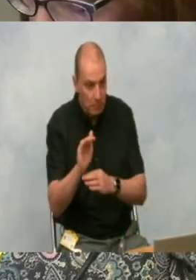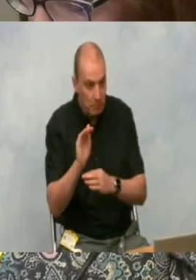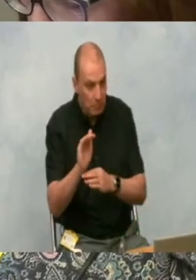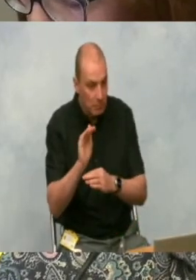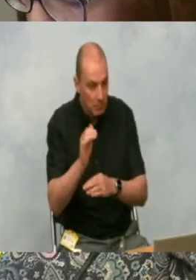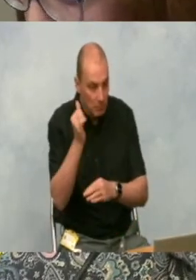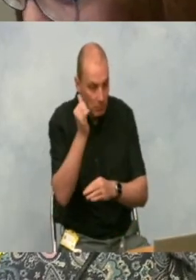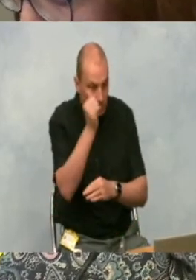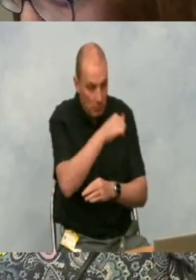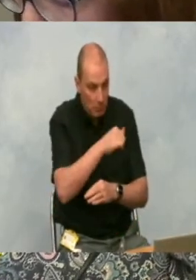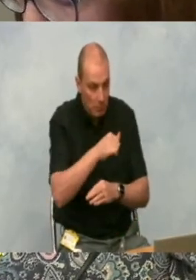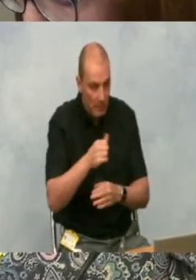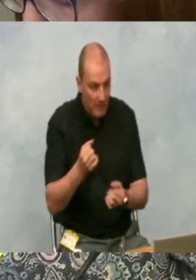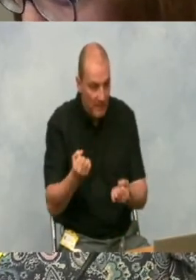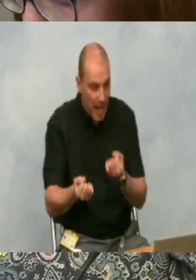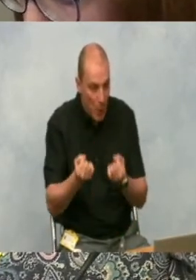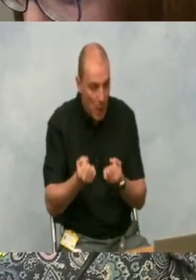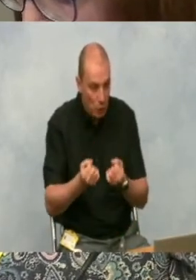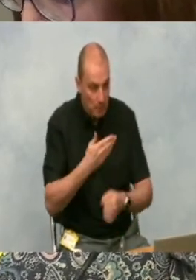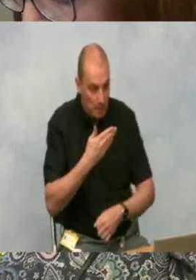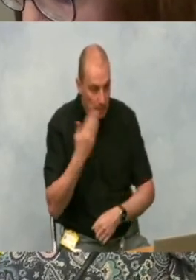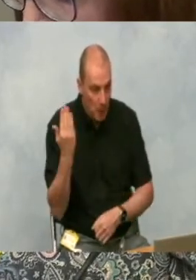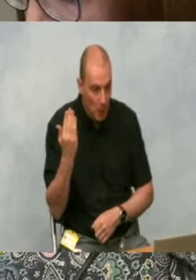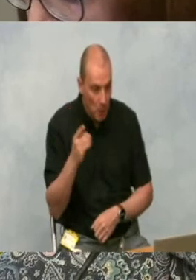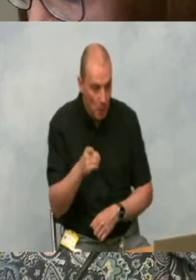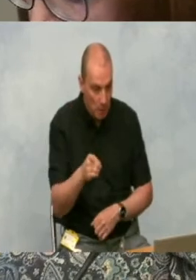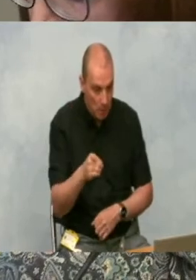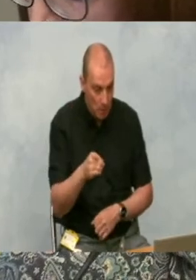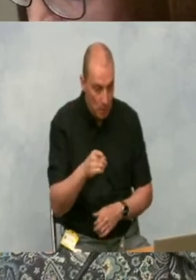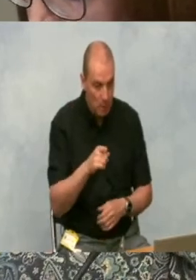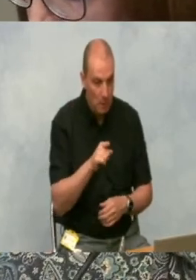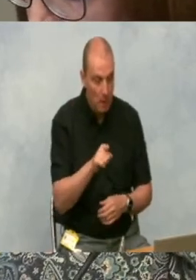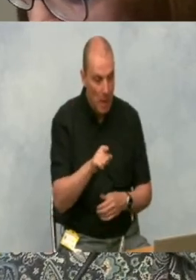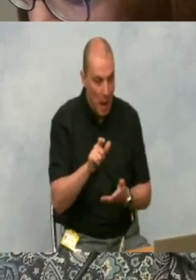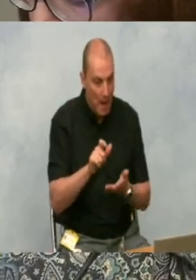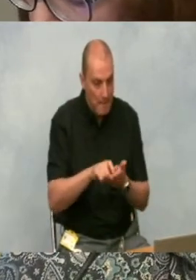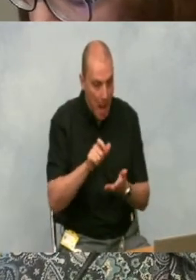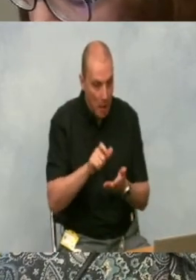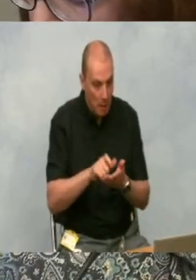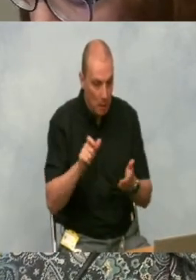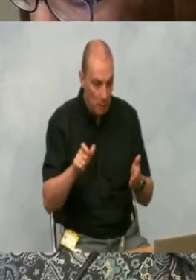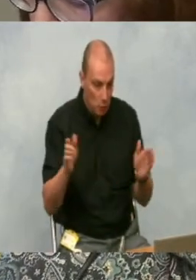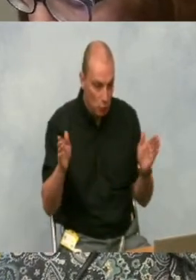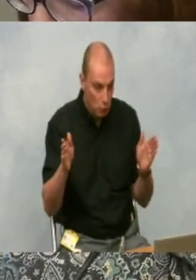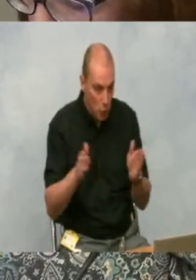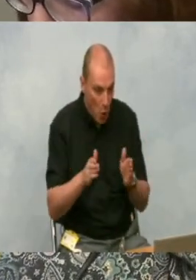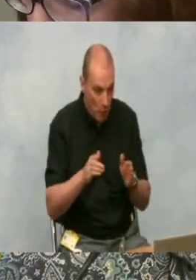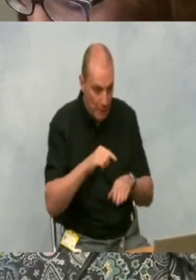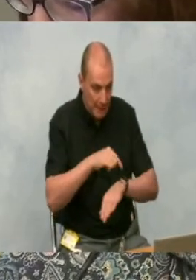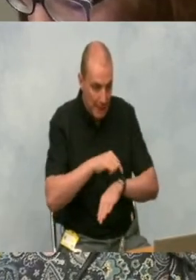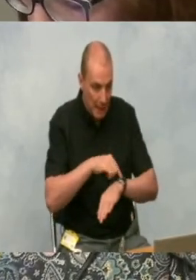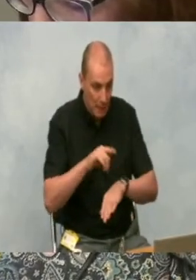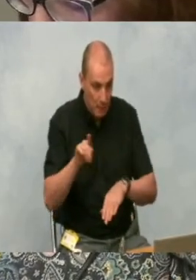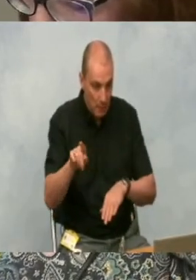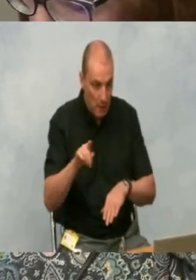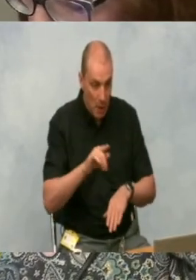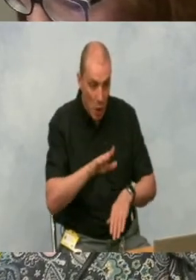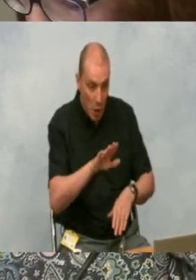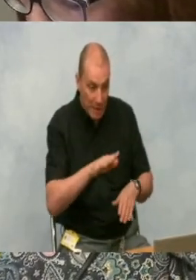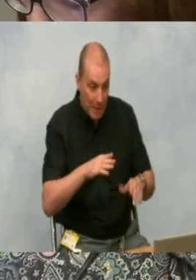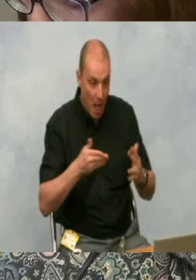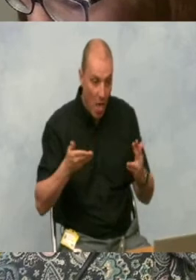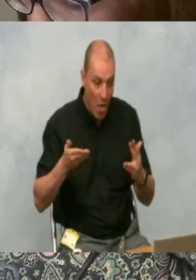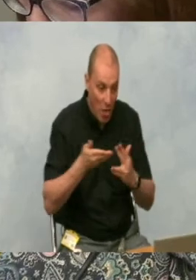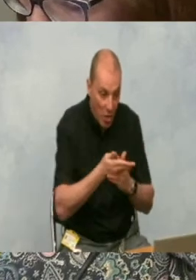third party. There was also concerns raised that the marketing was pretty short. I'm sorry, Ross. I'm So sorry. I'd I'm like going to have to intervene.